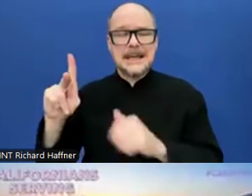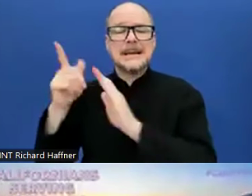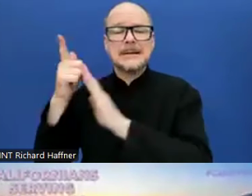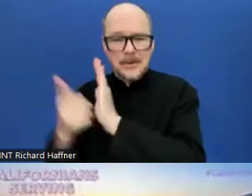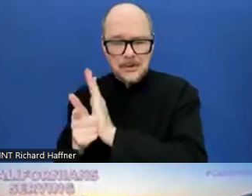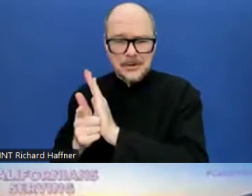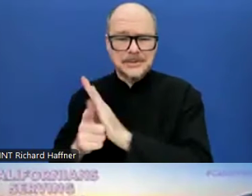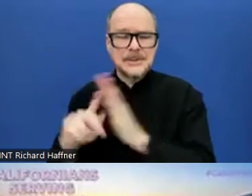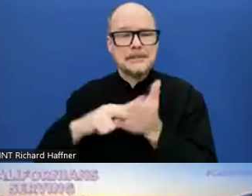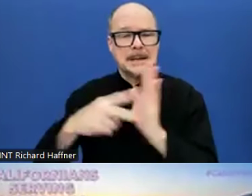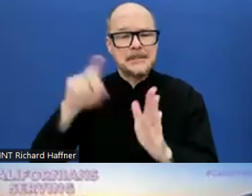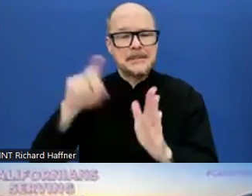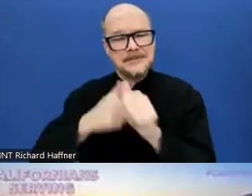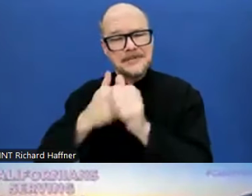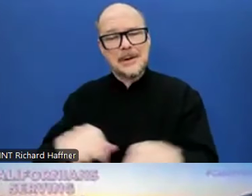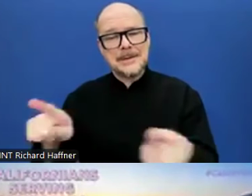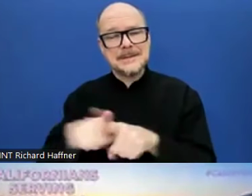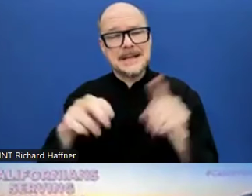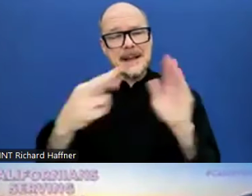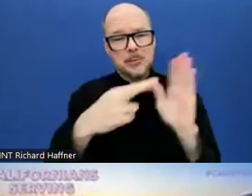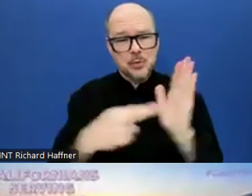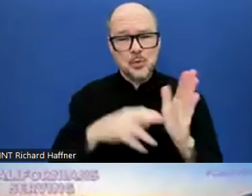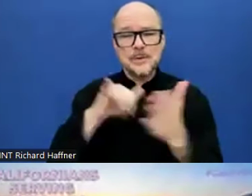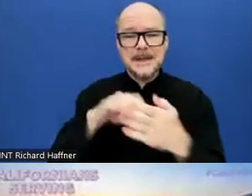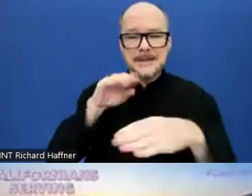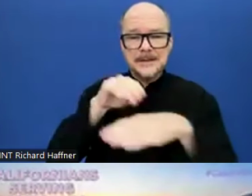rules that the advisory committee follows.